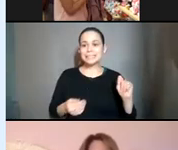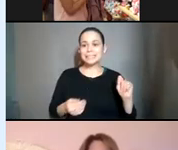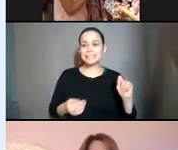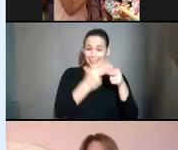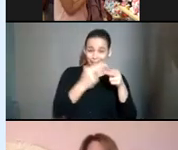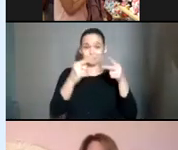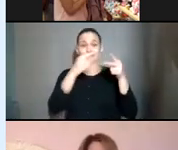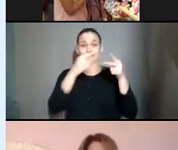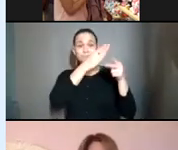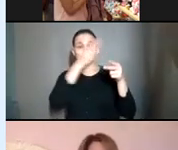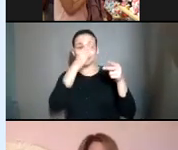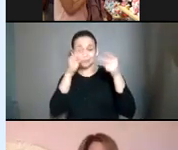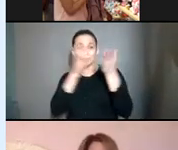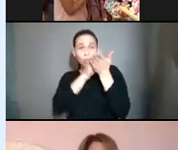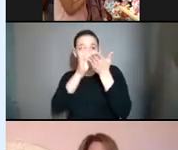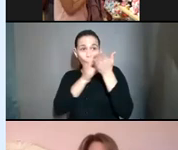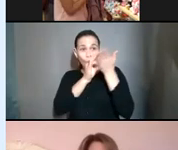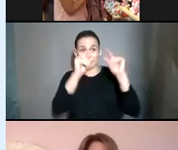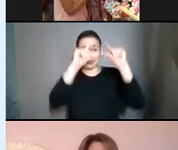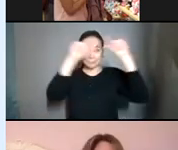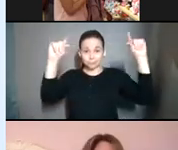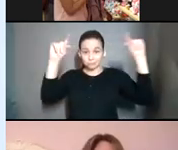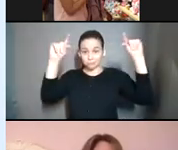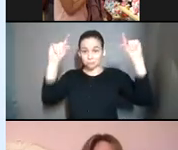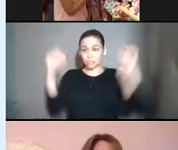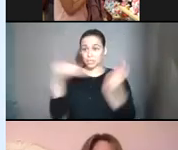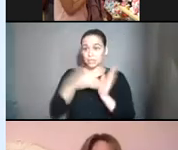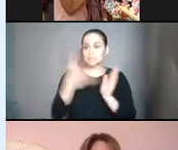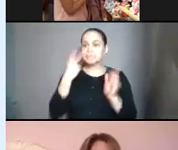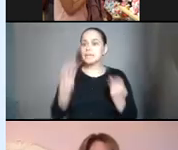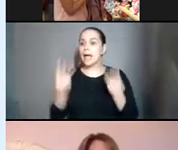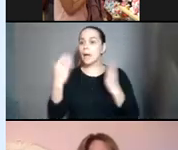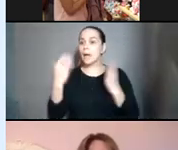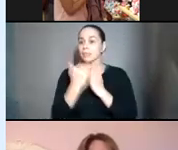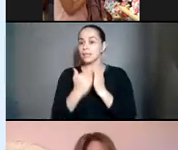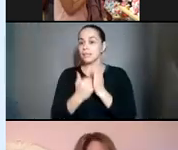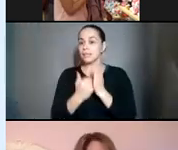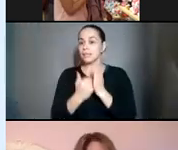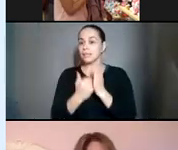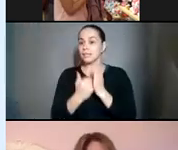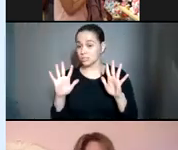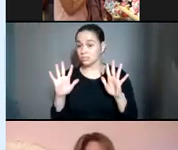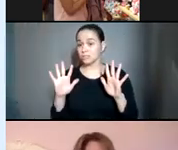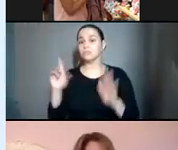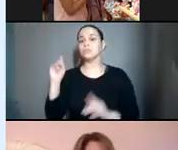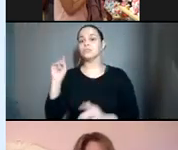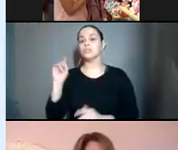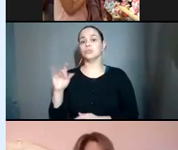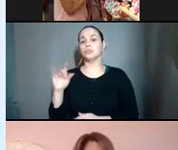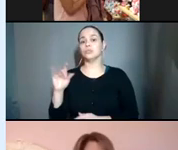coins. Again, to see the number of lessons completed in a week, your child should click on the avatar.